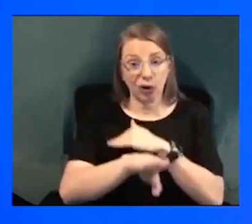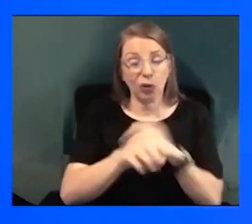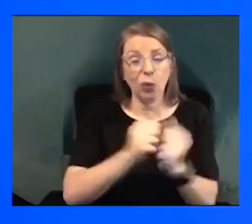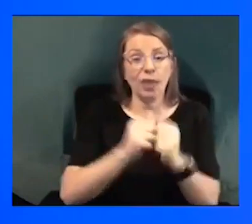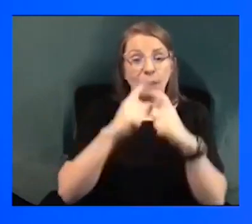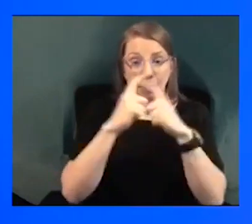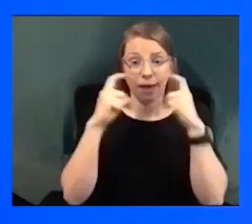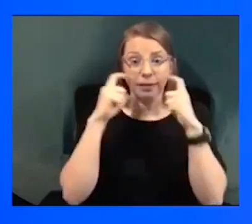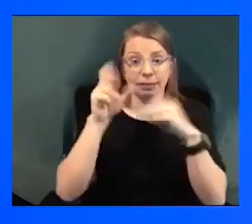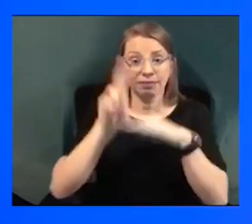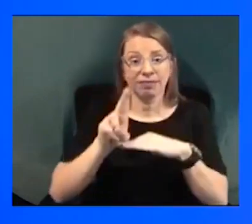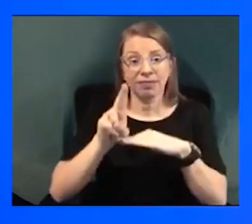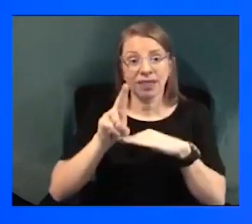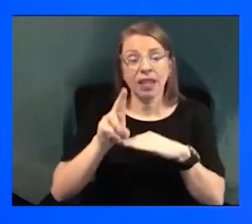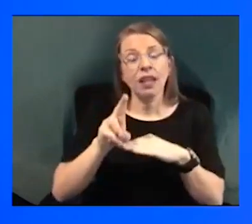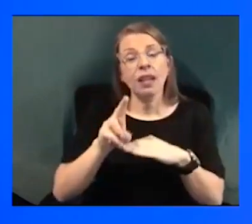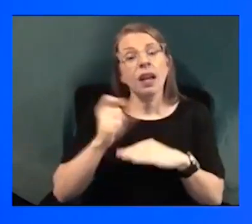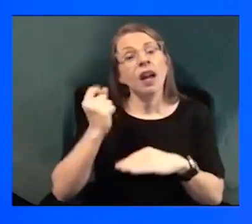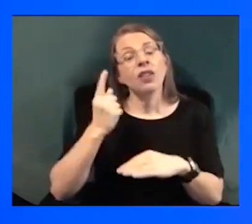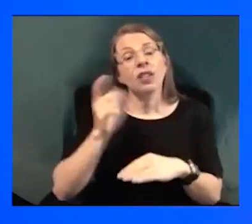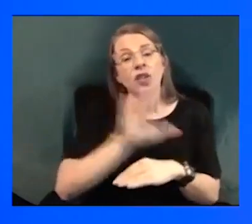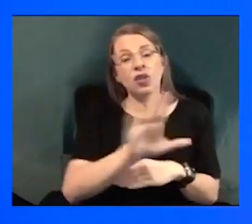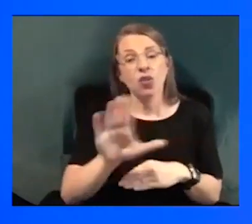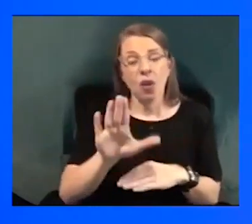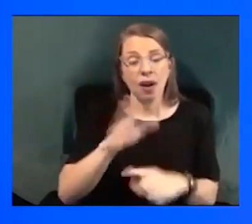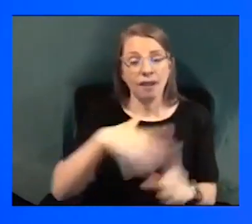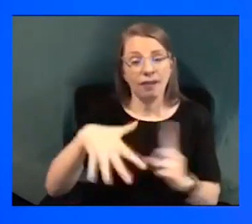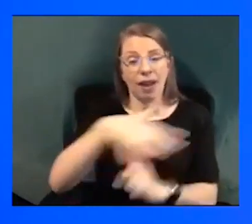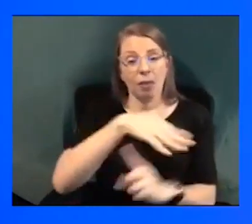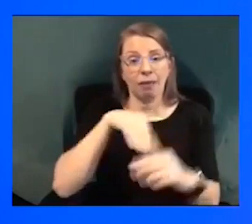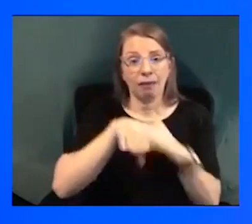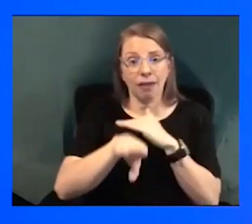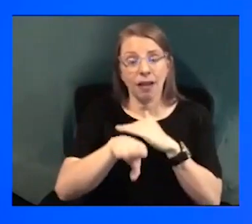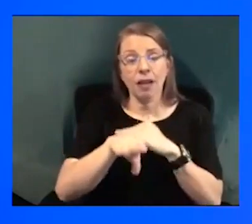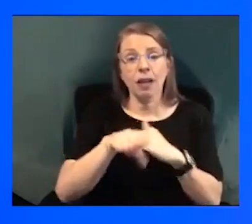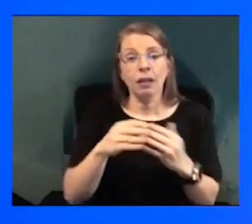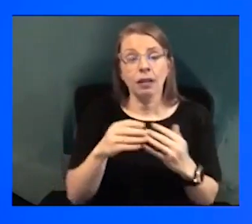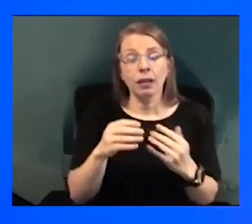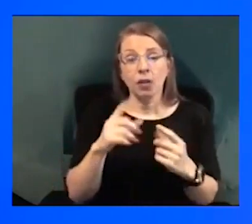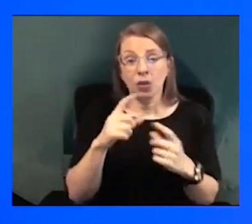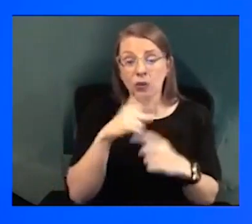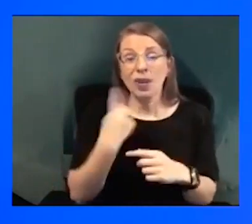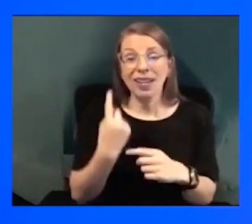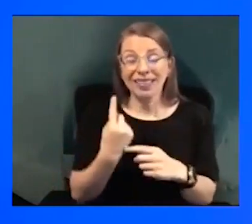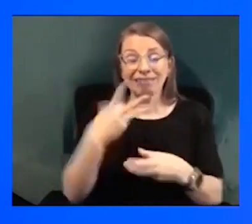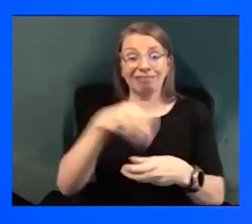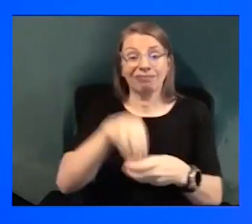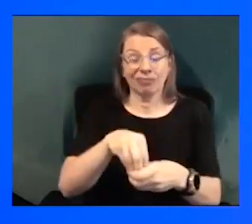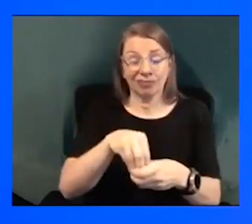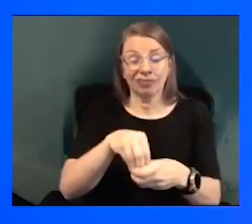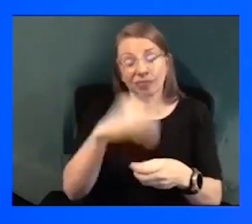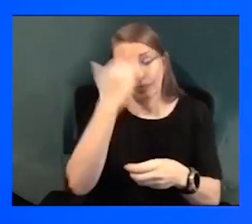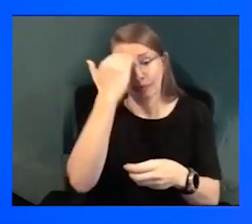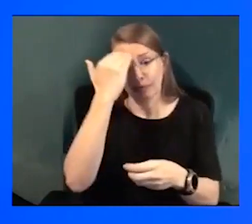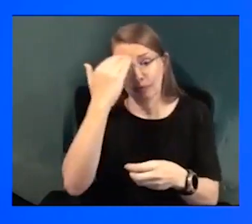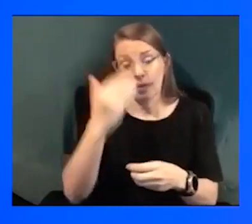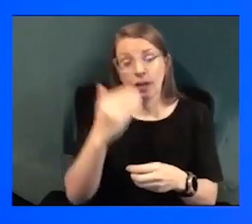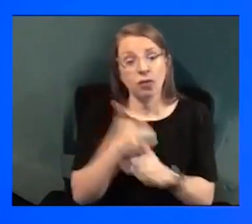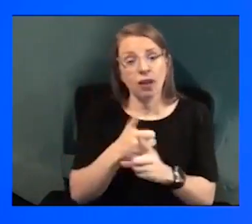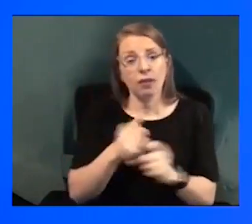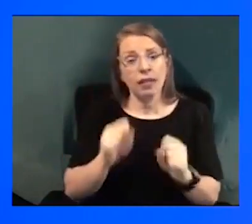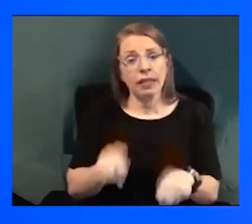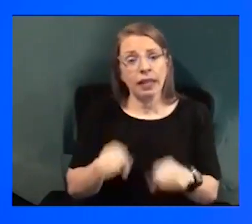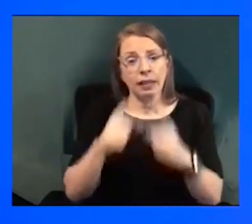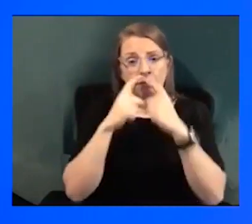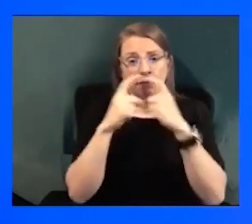that you're in, understanding the risks. And you are still welcome to distance as much as you can, to mask, even though overall